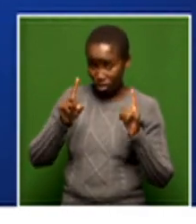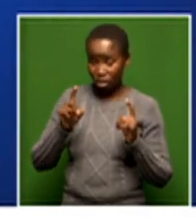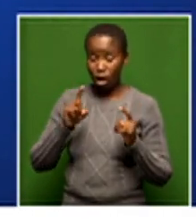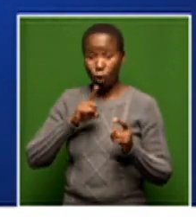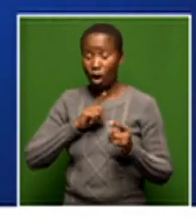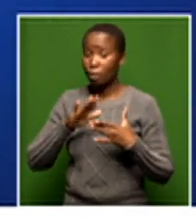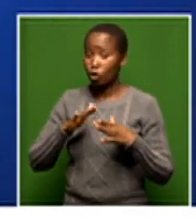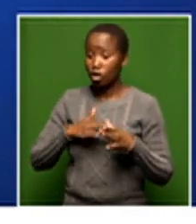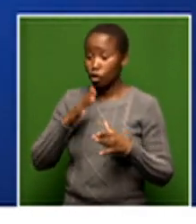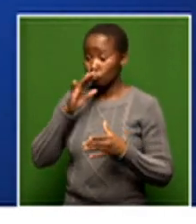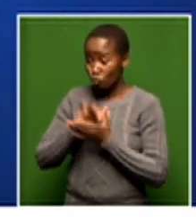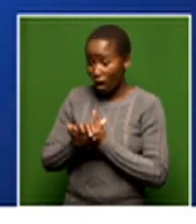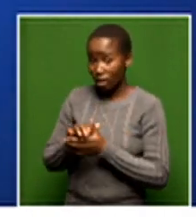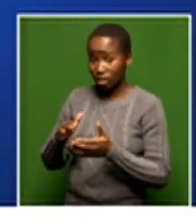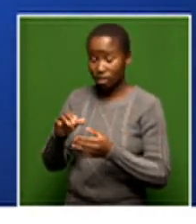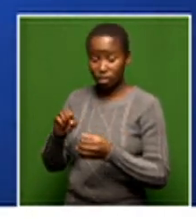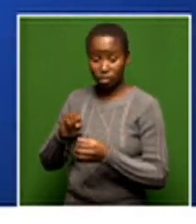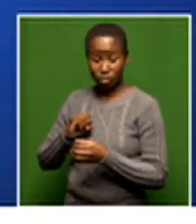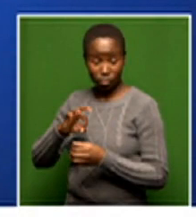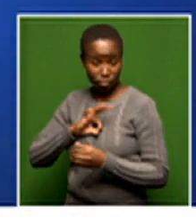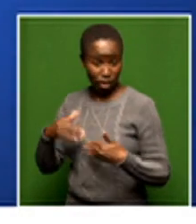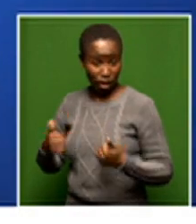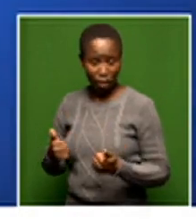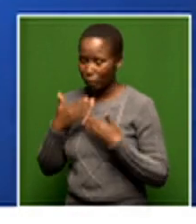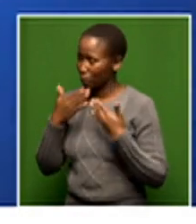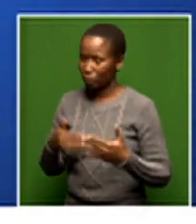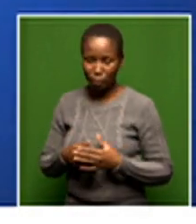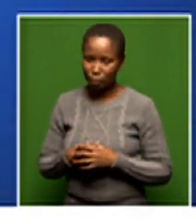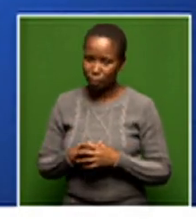healthcare providers. So it just leads to the fact that as